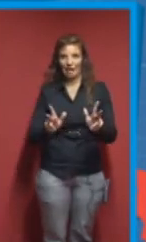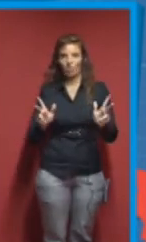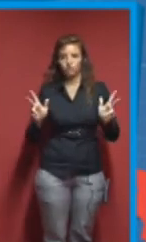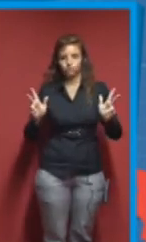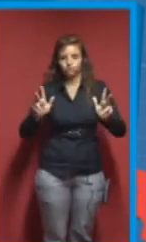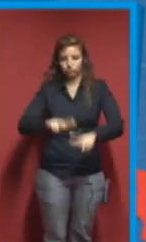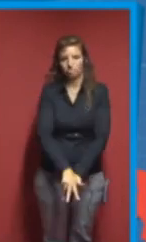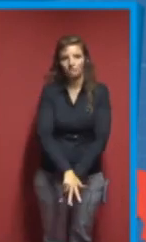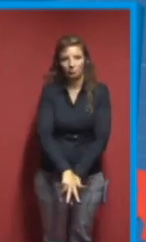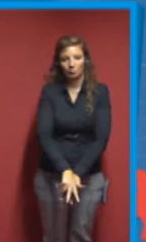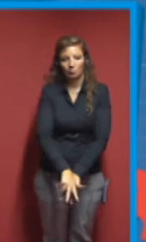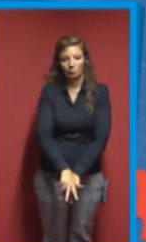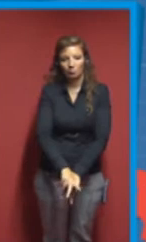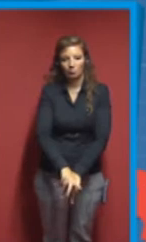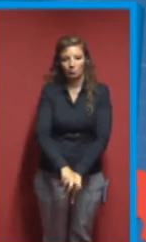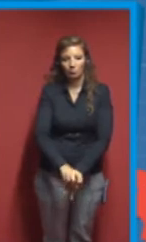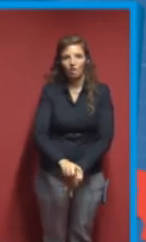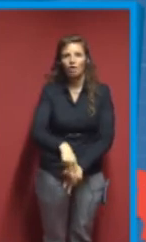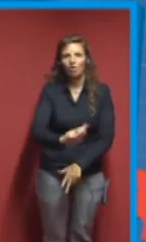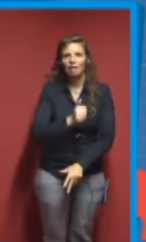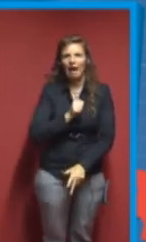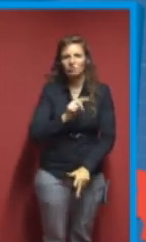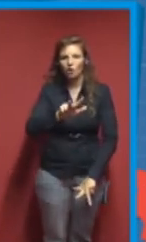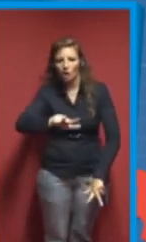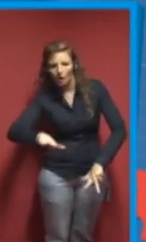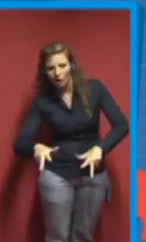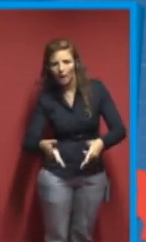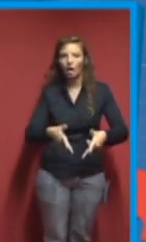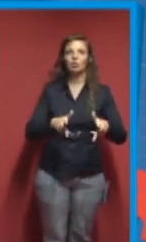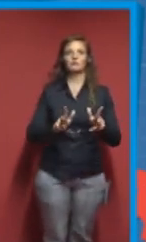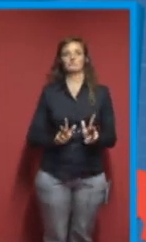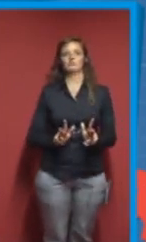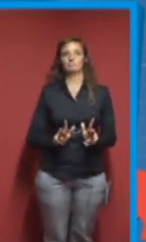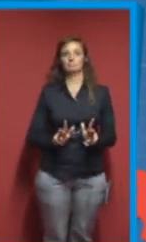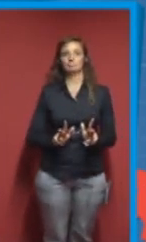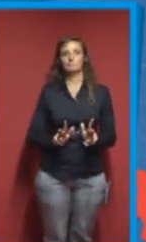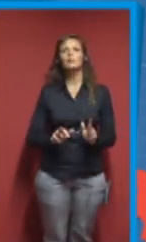and it puts itself back together again. And it does this over and over and over again.